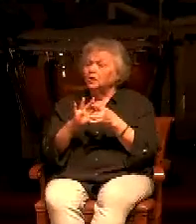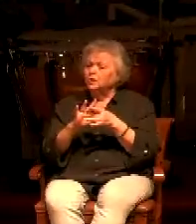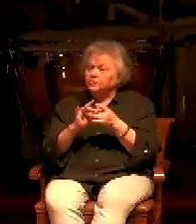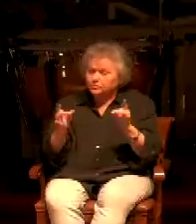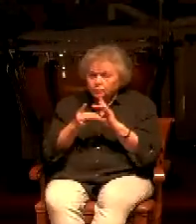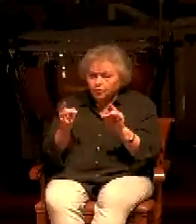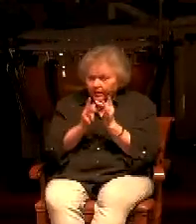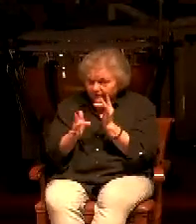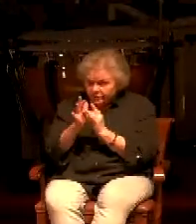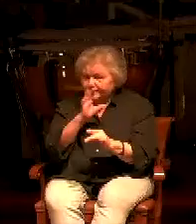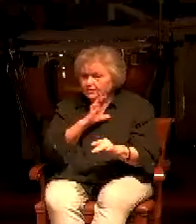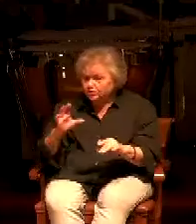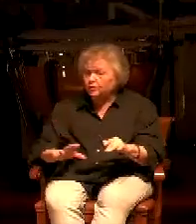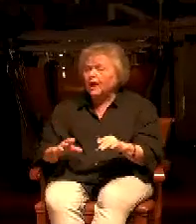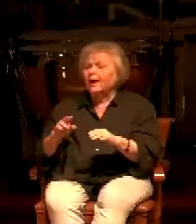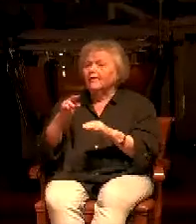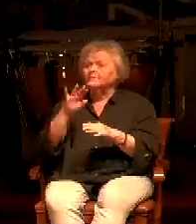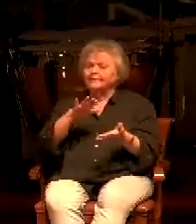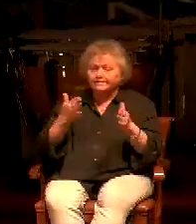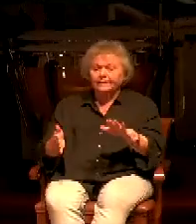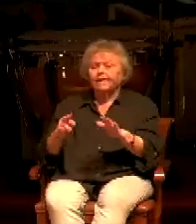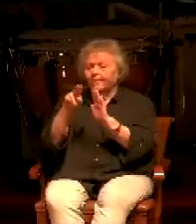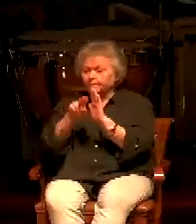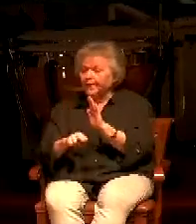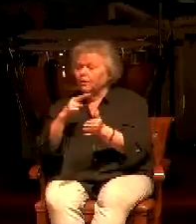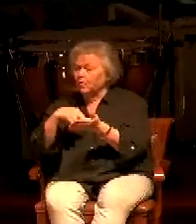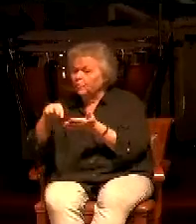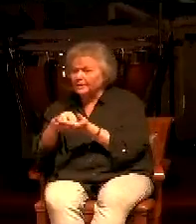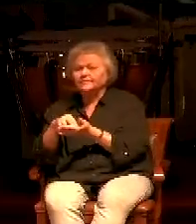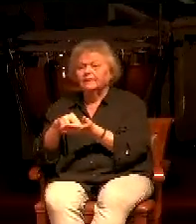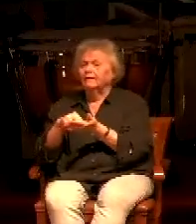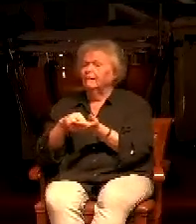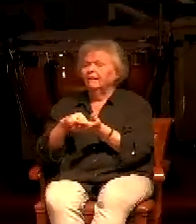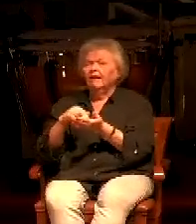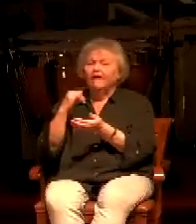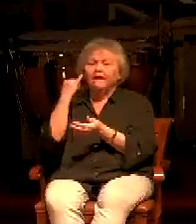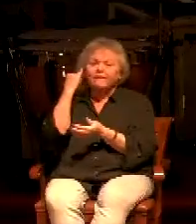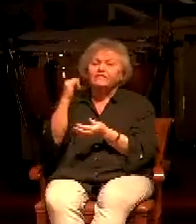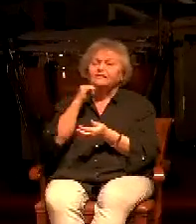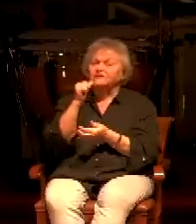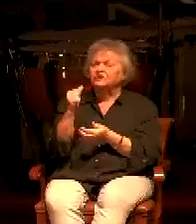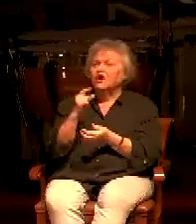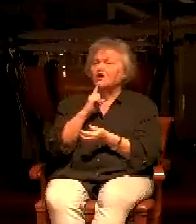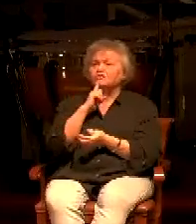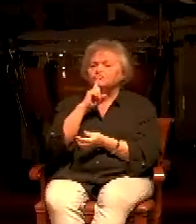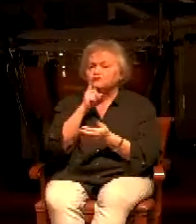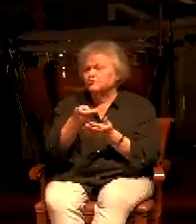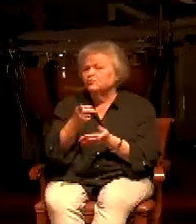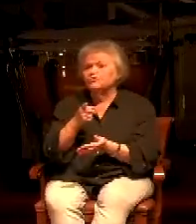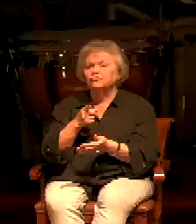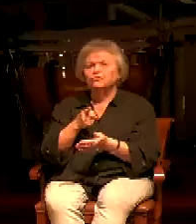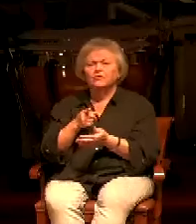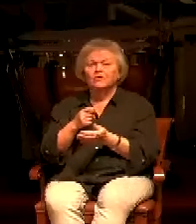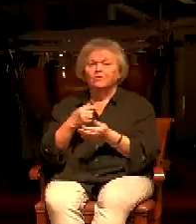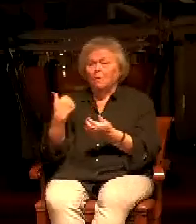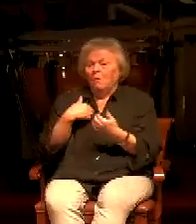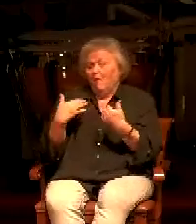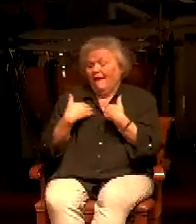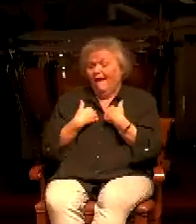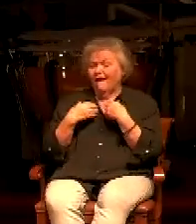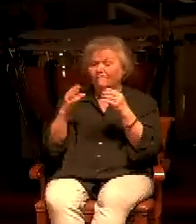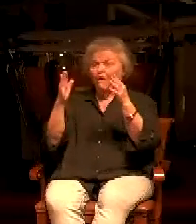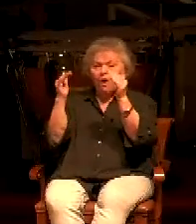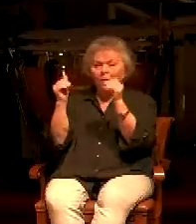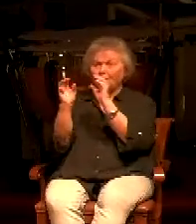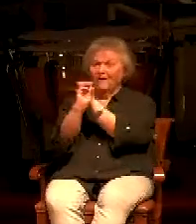and resurrection, everything hinges on it. If it is not true, then we have no hope. If there is no resurrection, we have no answer for sin, no